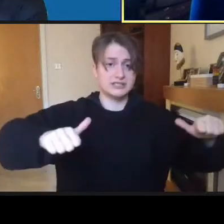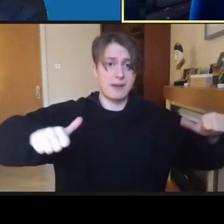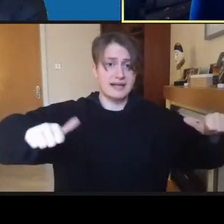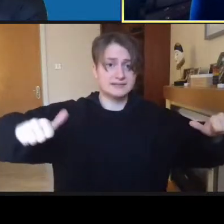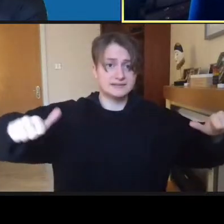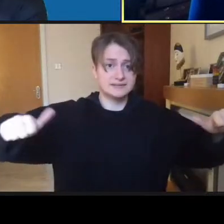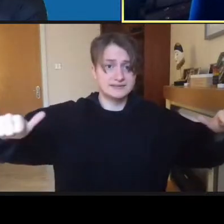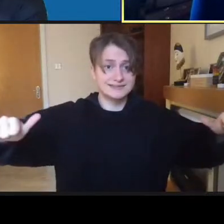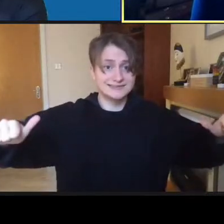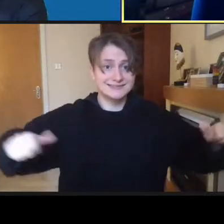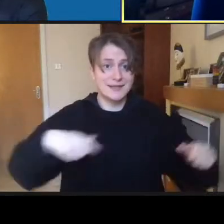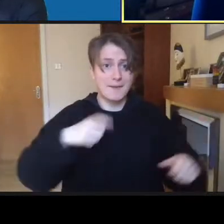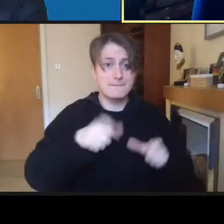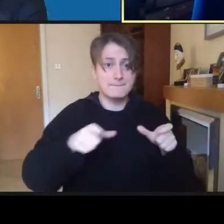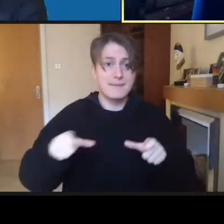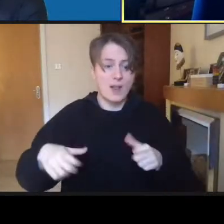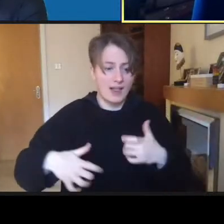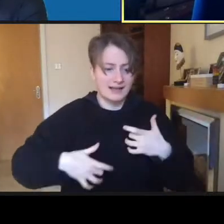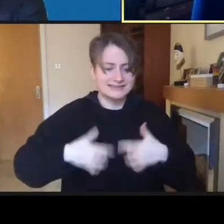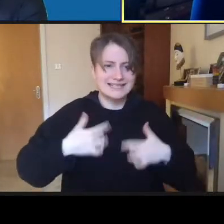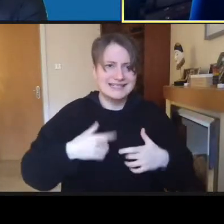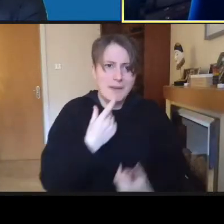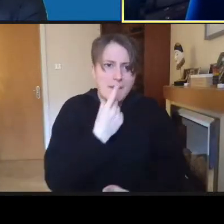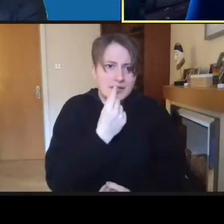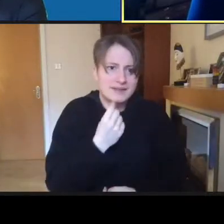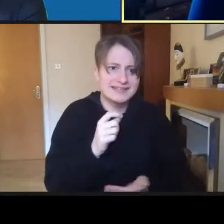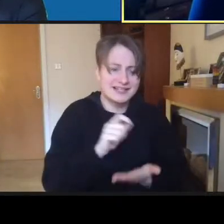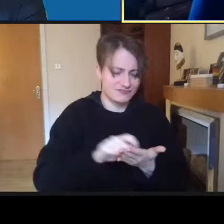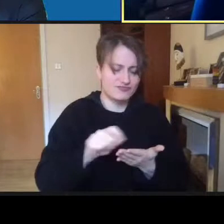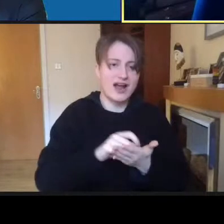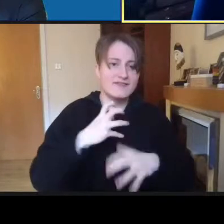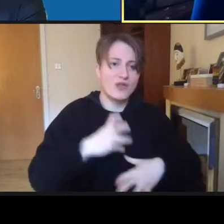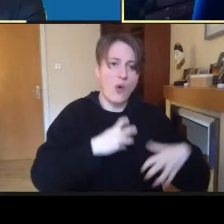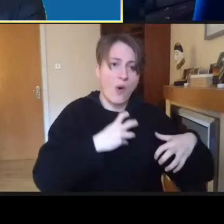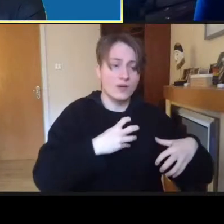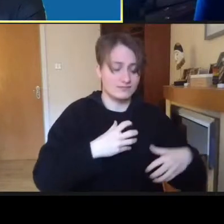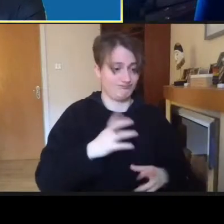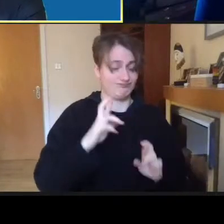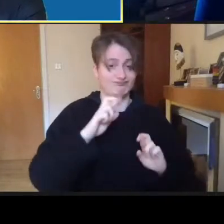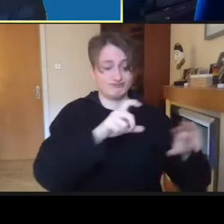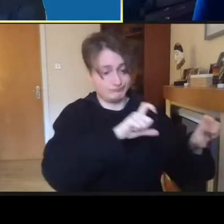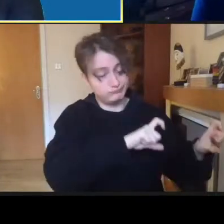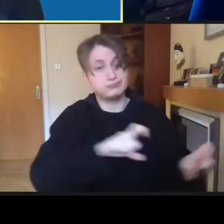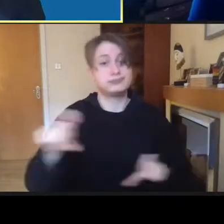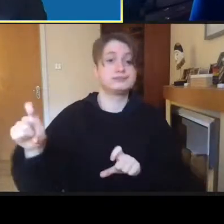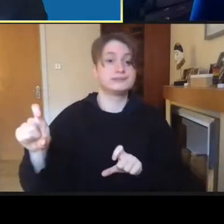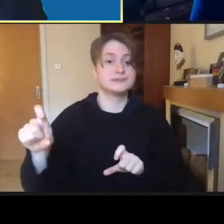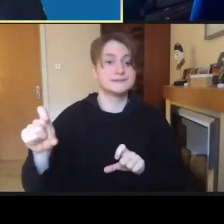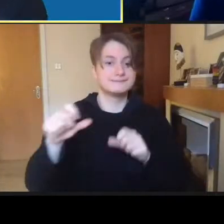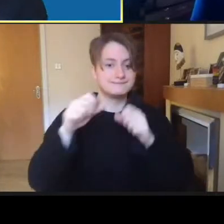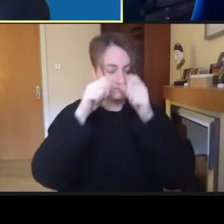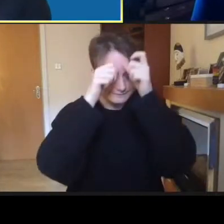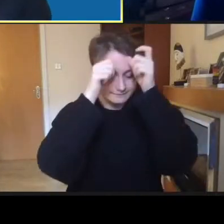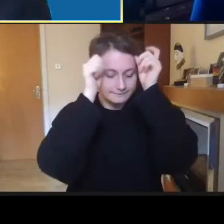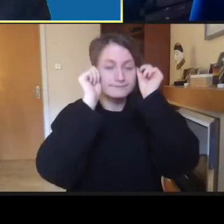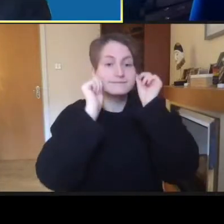excited about the possibilities of writing for the horn, and long may that continue. Sure, and I've always found it amazing that